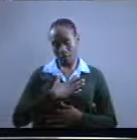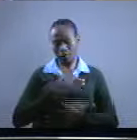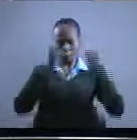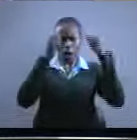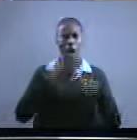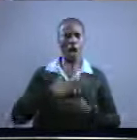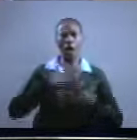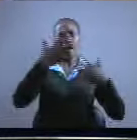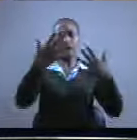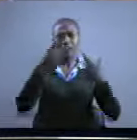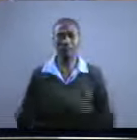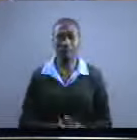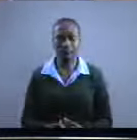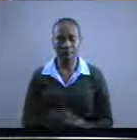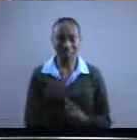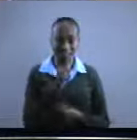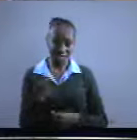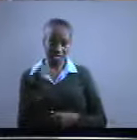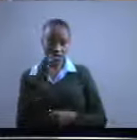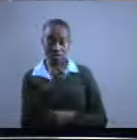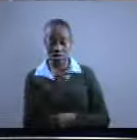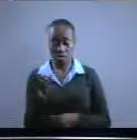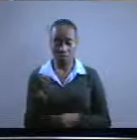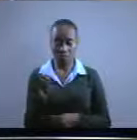Those against will say no.